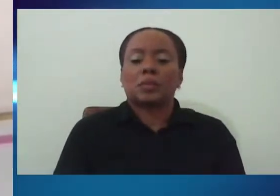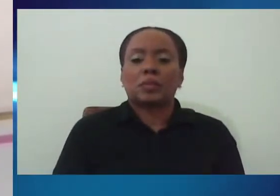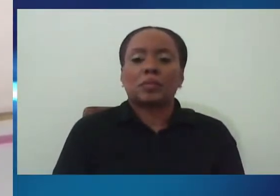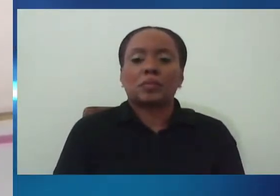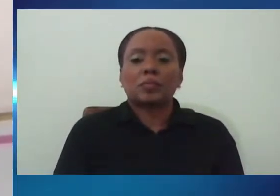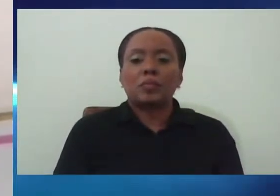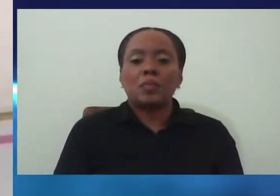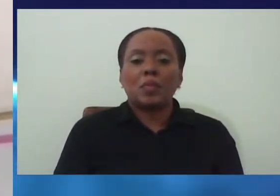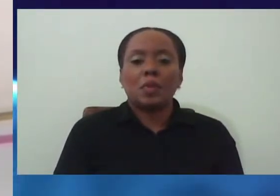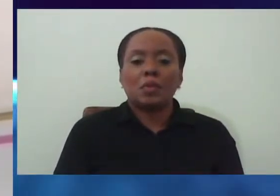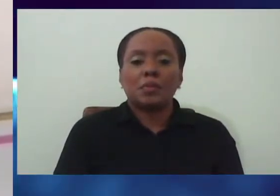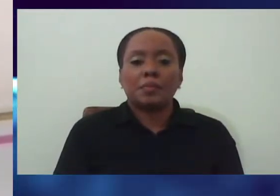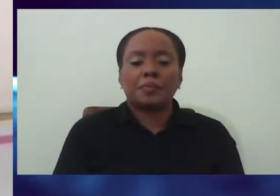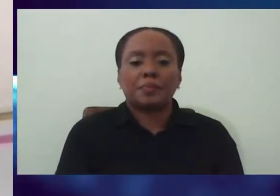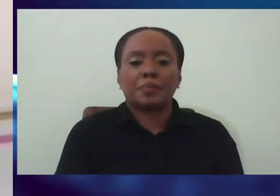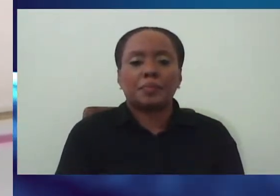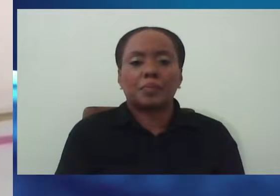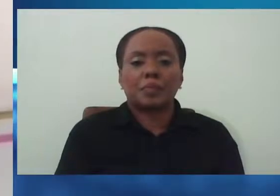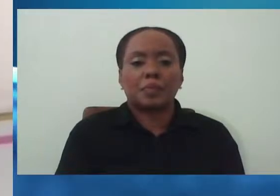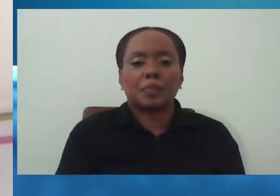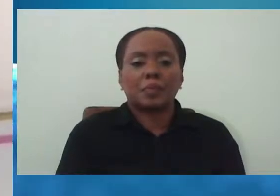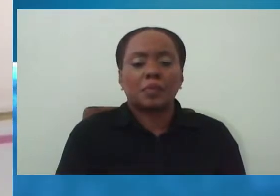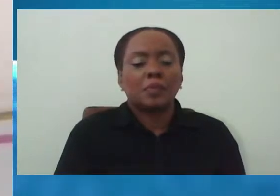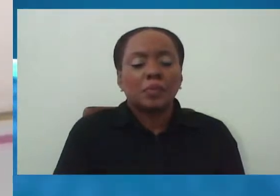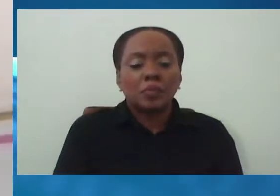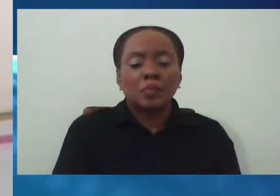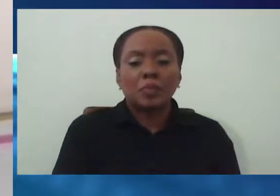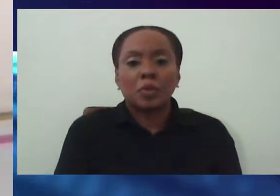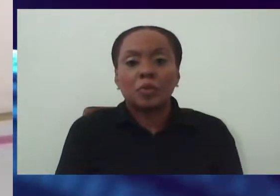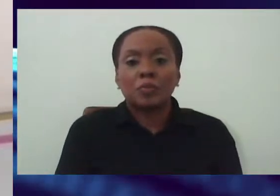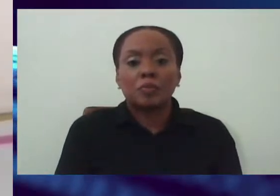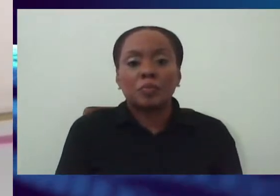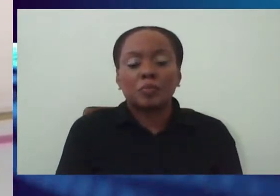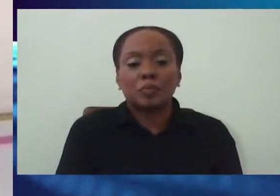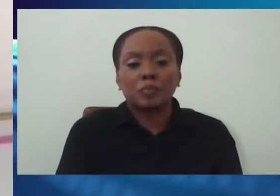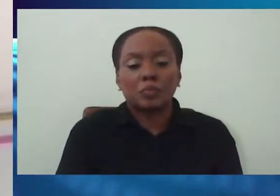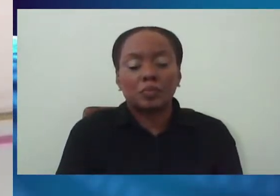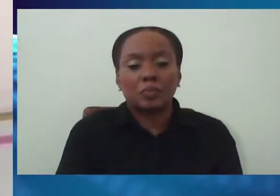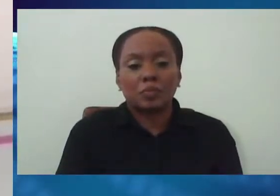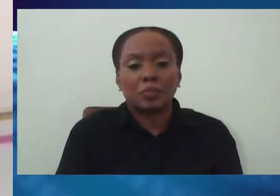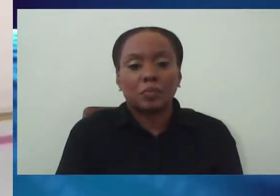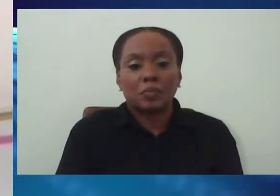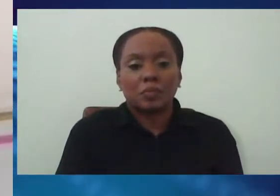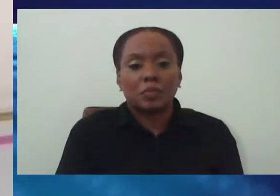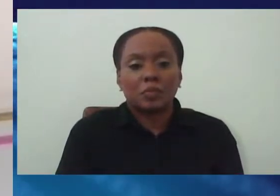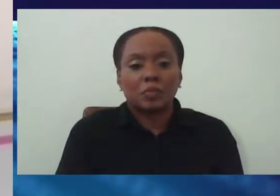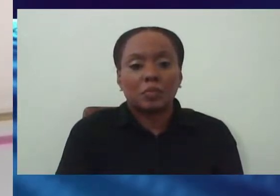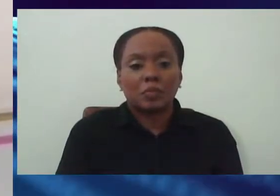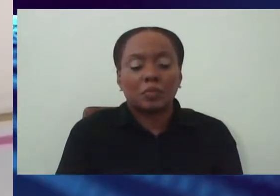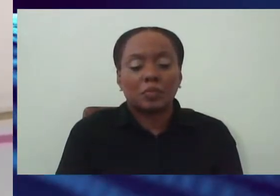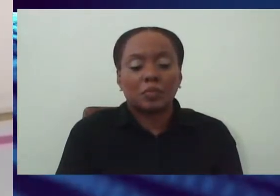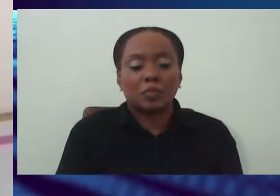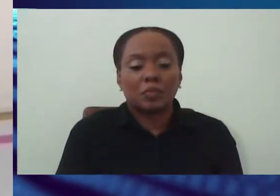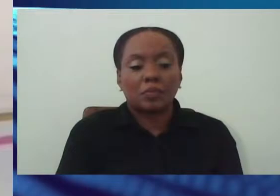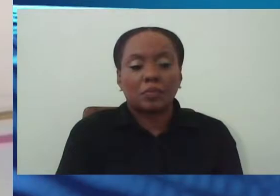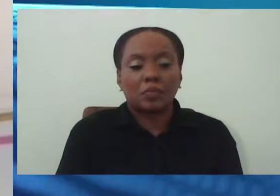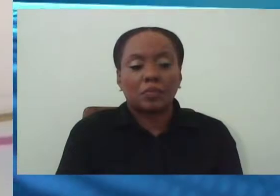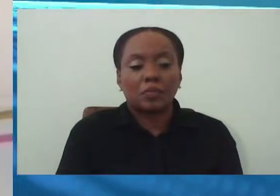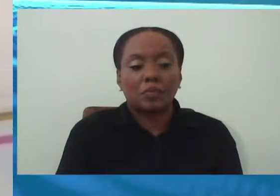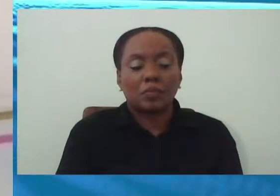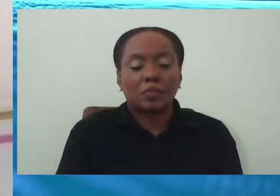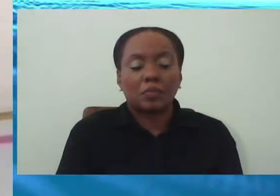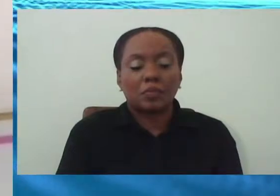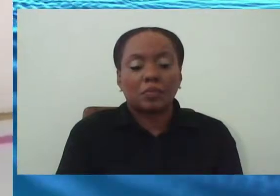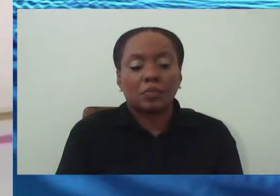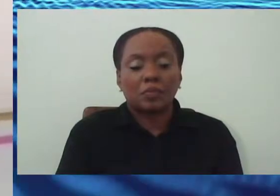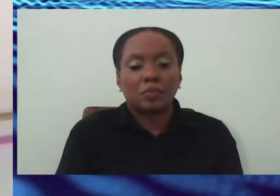does not in any way marginalize or minimize the use of other things that strengthen your immune system and